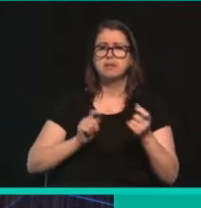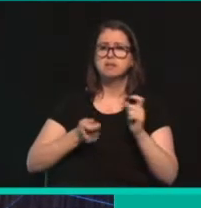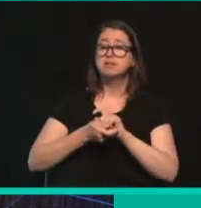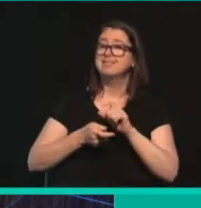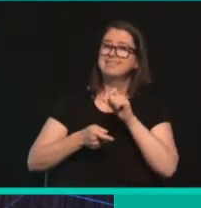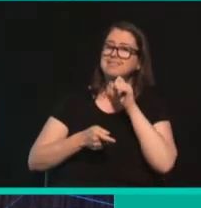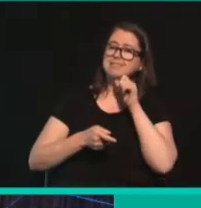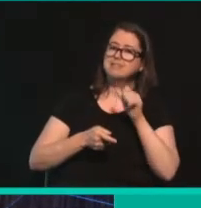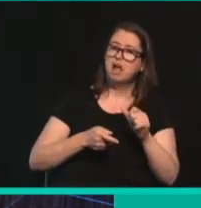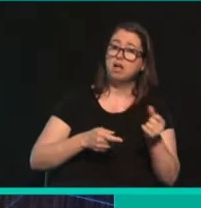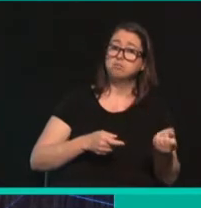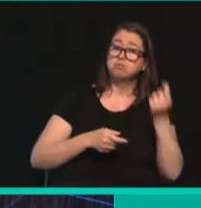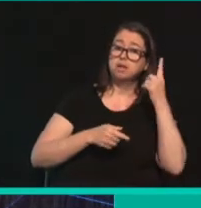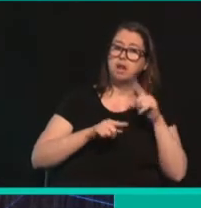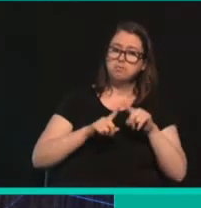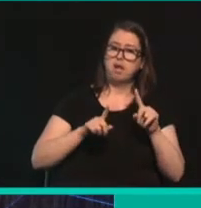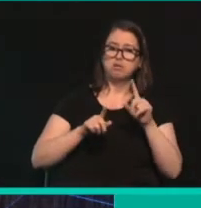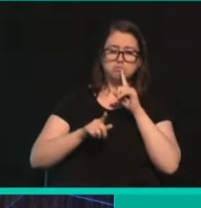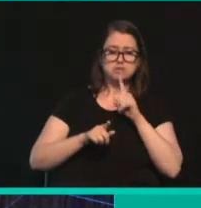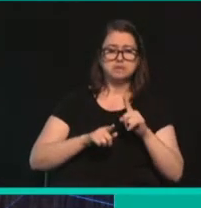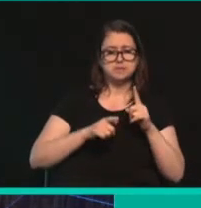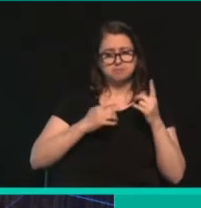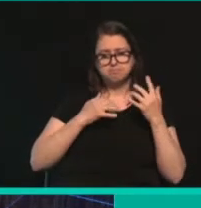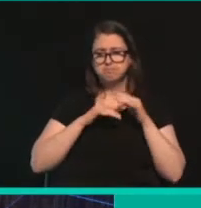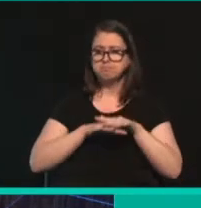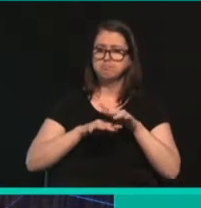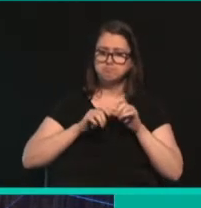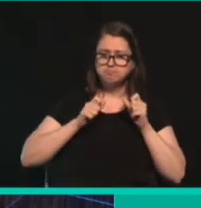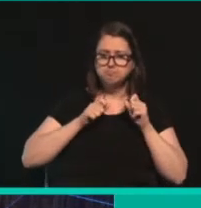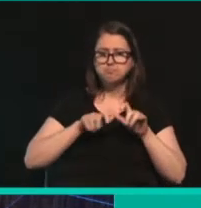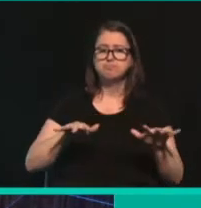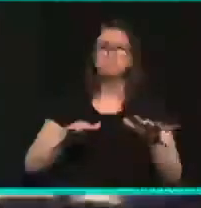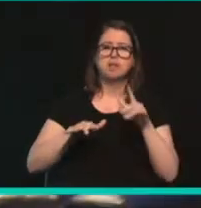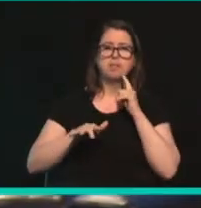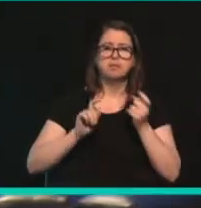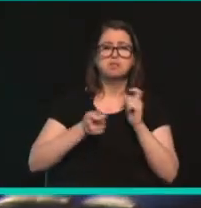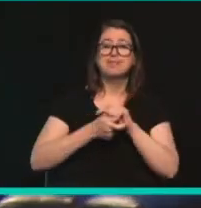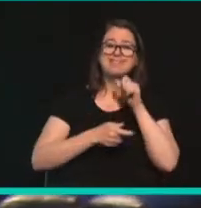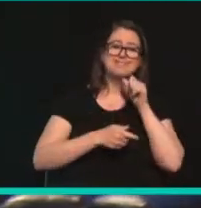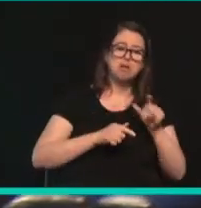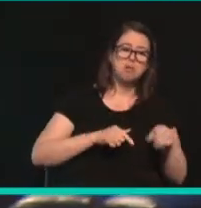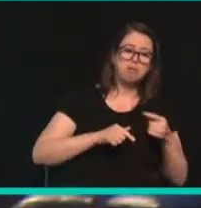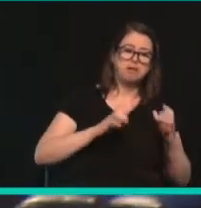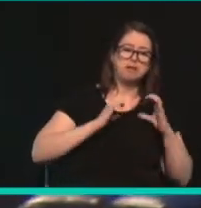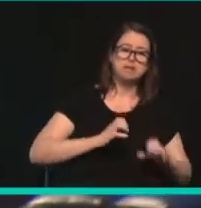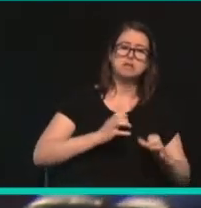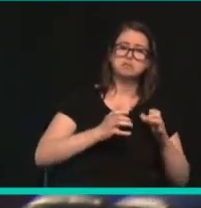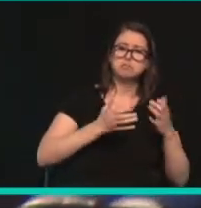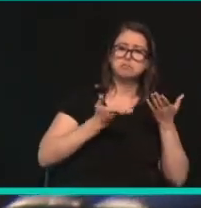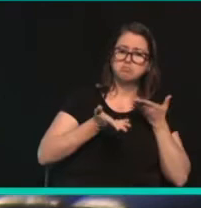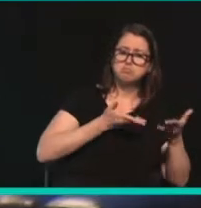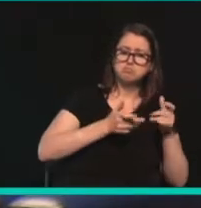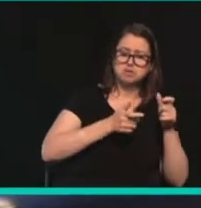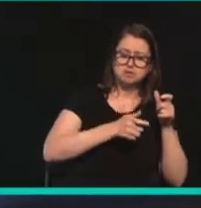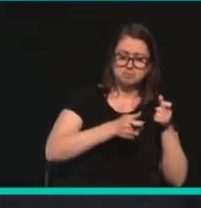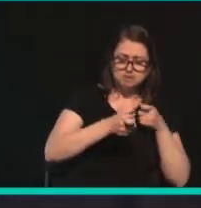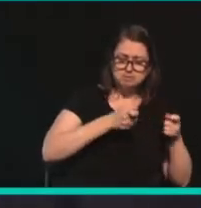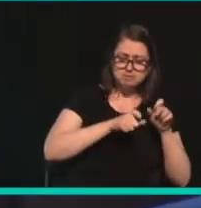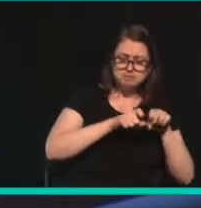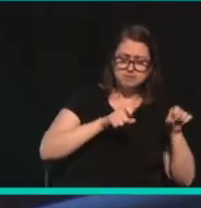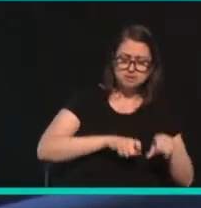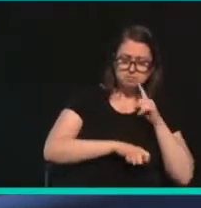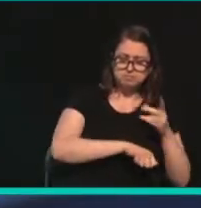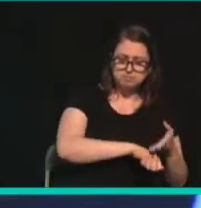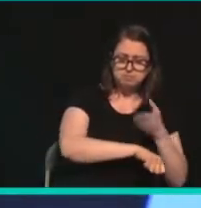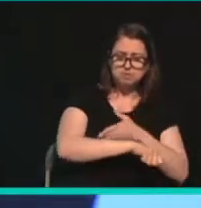just buying a business intelligence system, not just having a customer relationship management system. It's when we actually train and